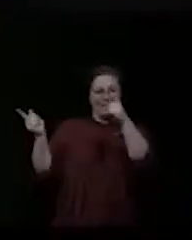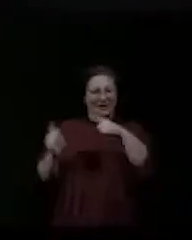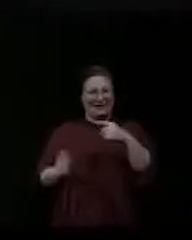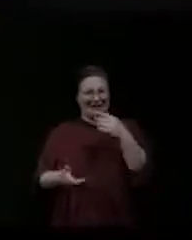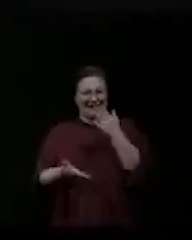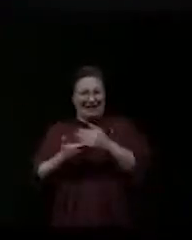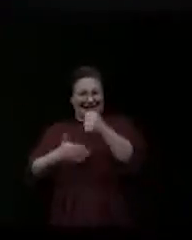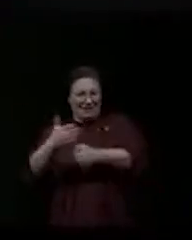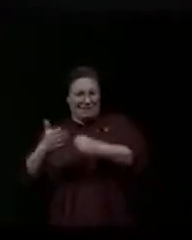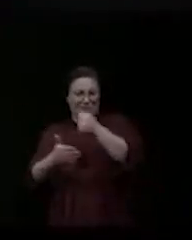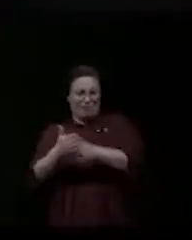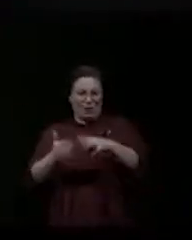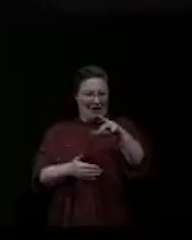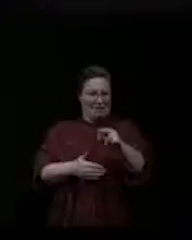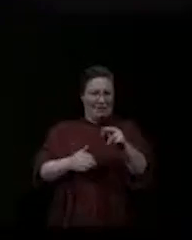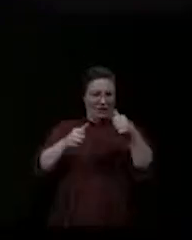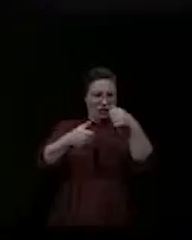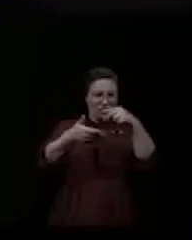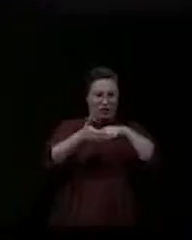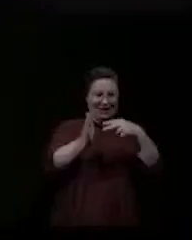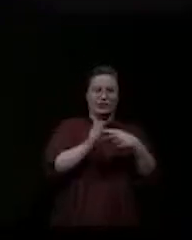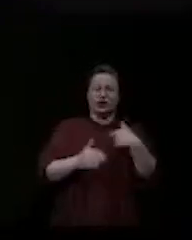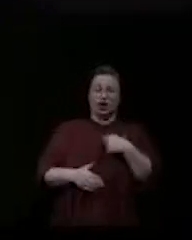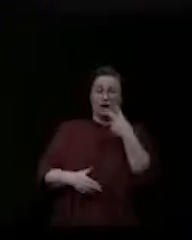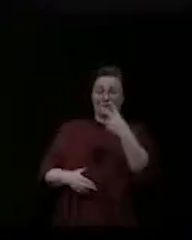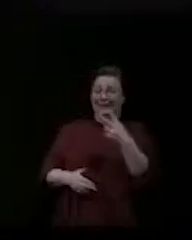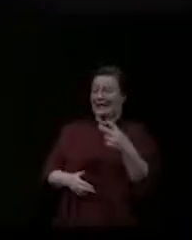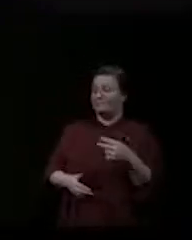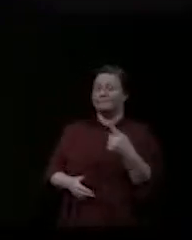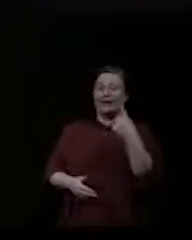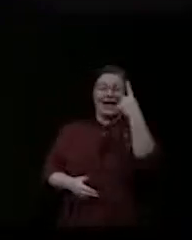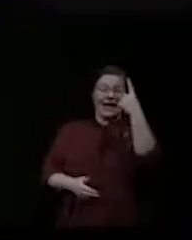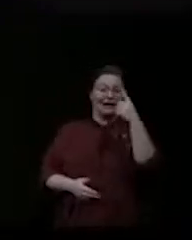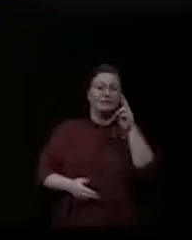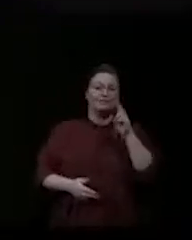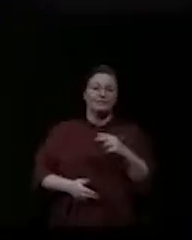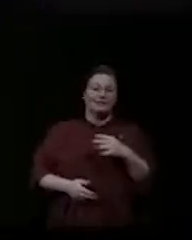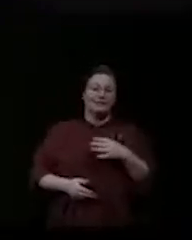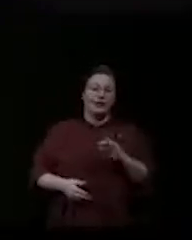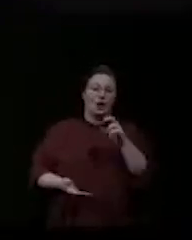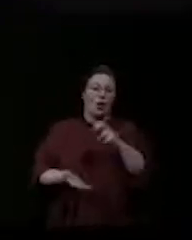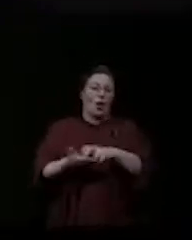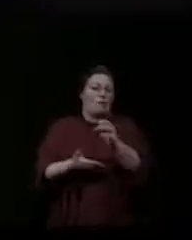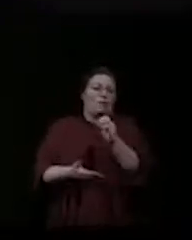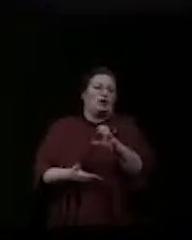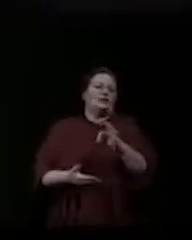today, I see an undeniable disillusionment with